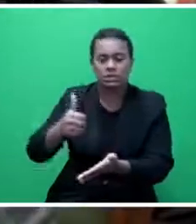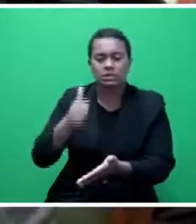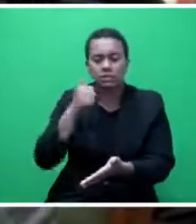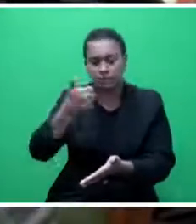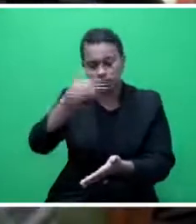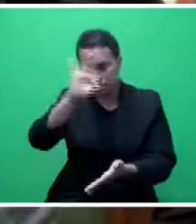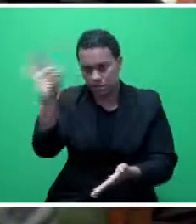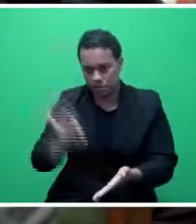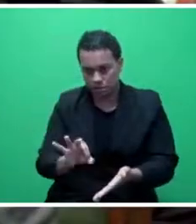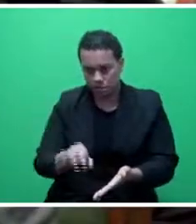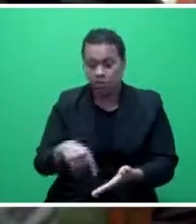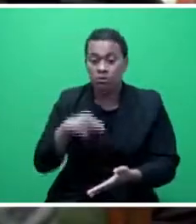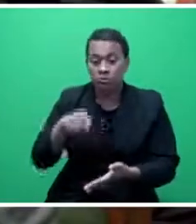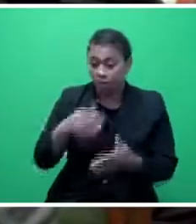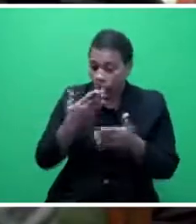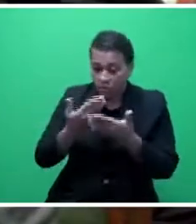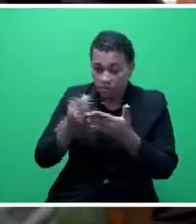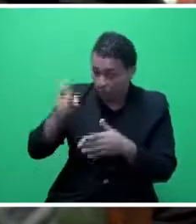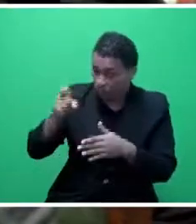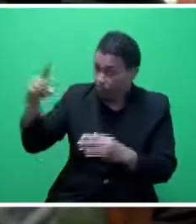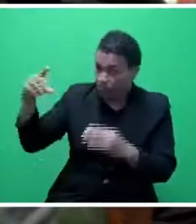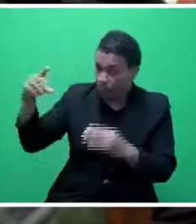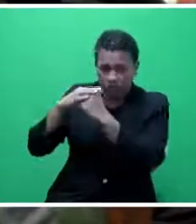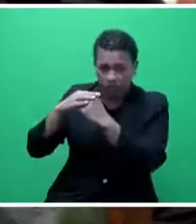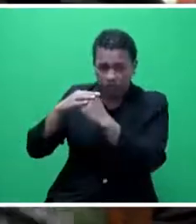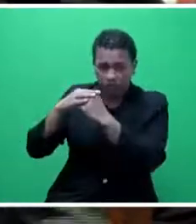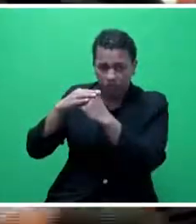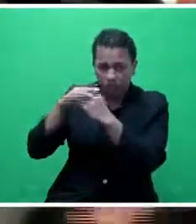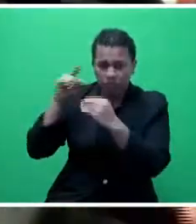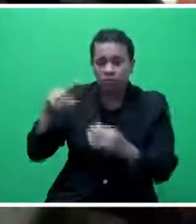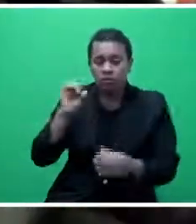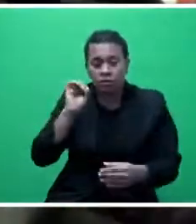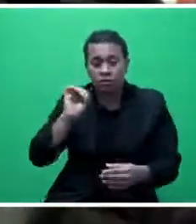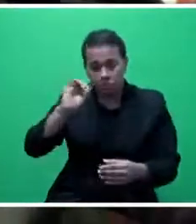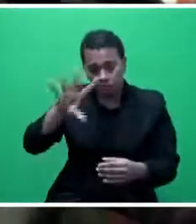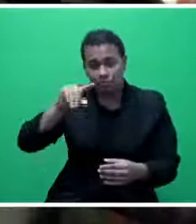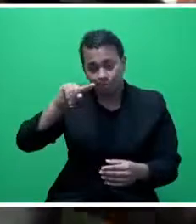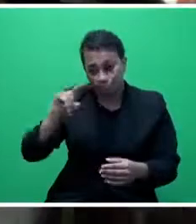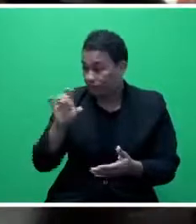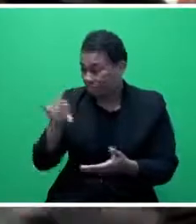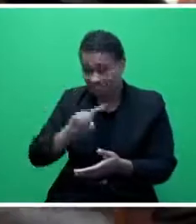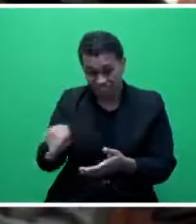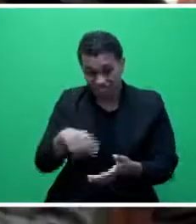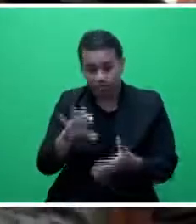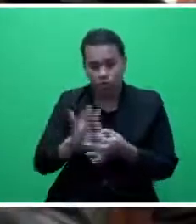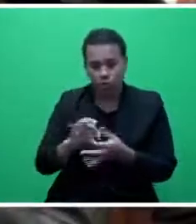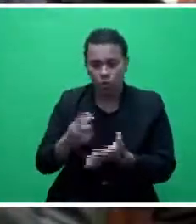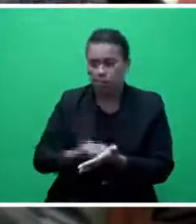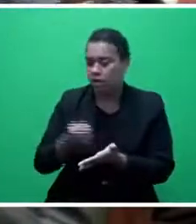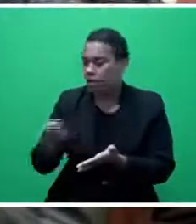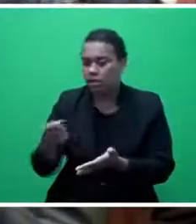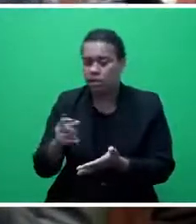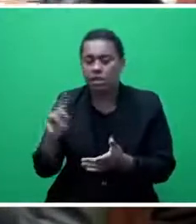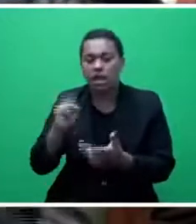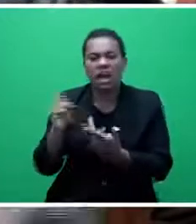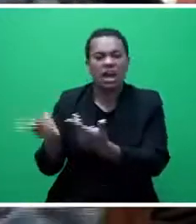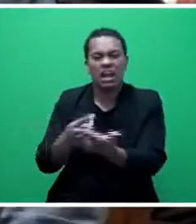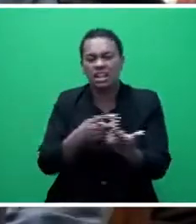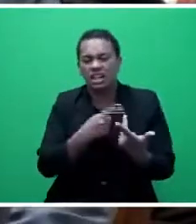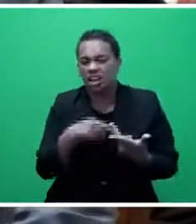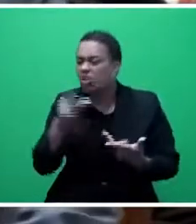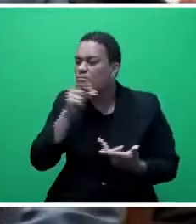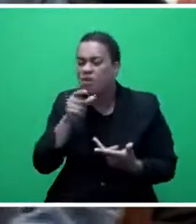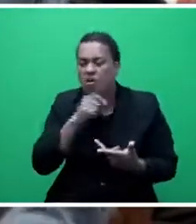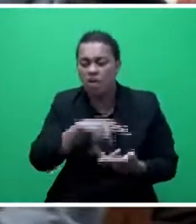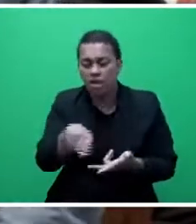that somebody, when the bank uses your $10,000 to lend to somebody, it will be higher. But when the term deposit rates actually